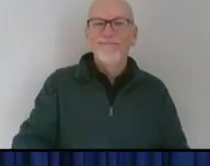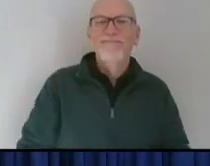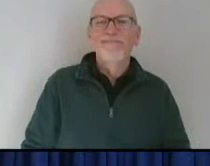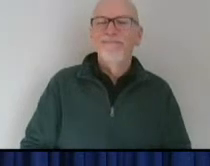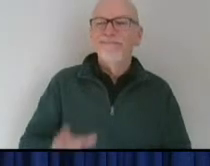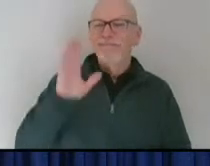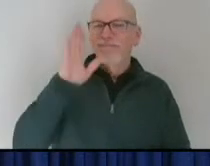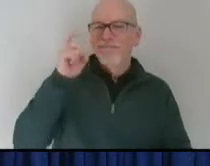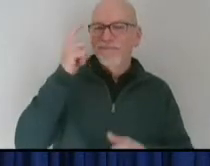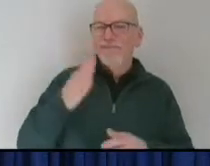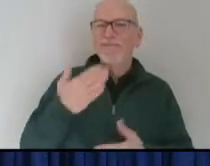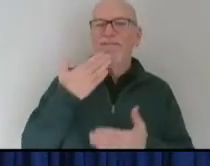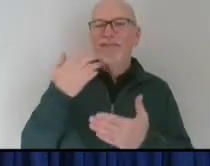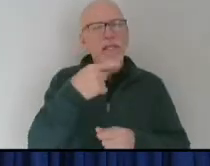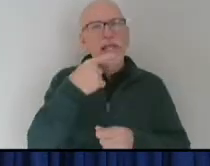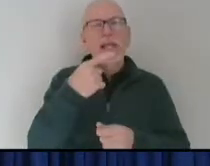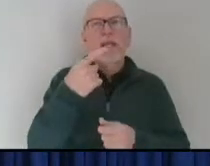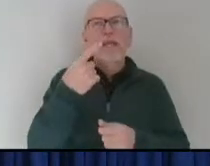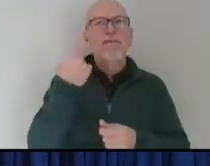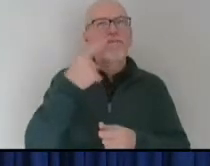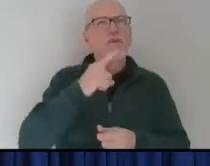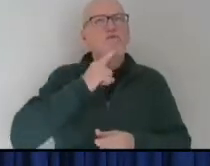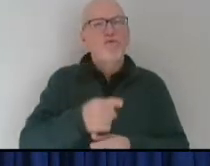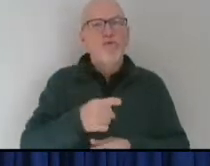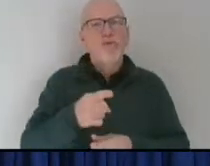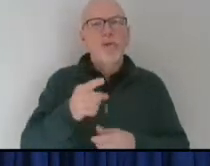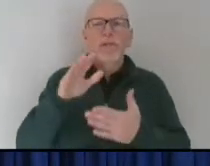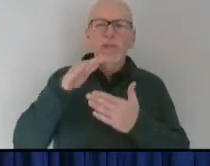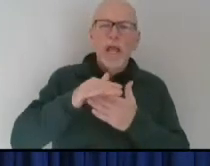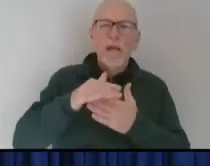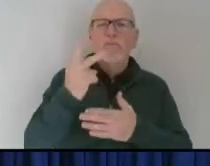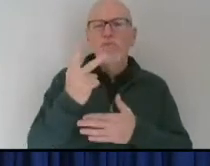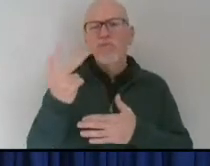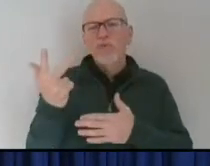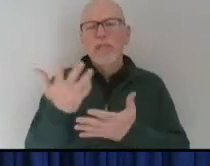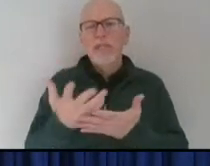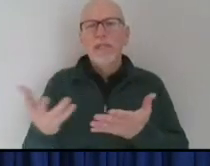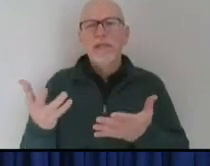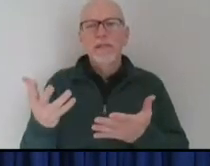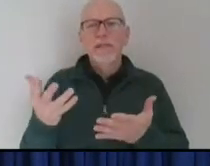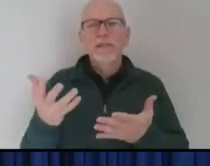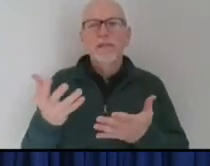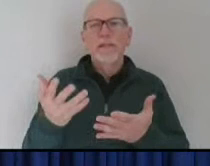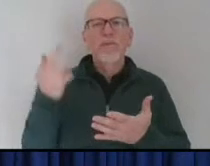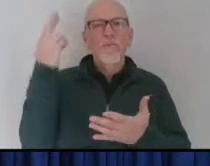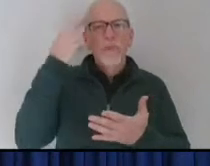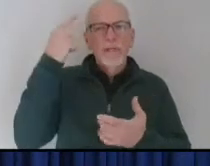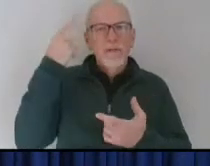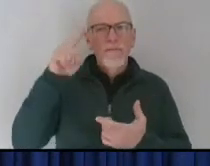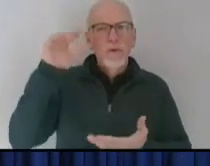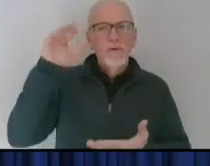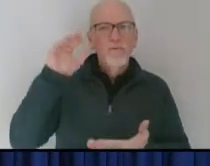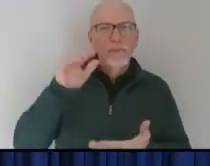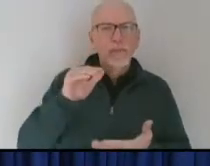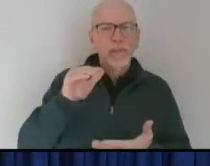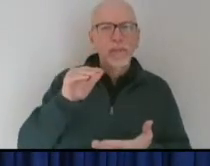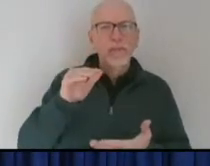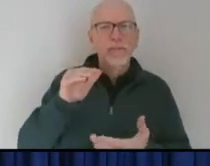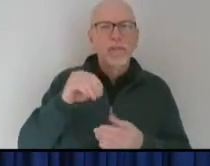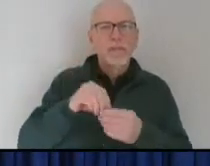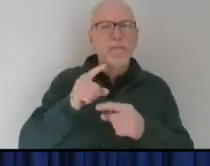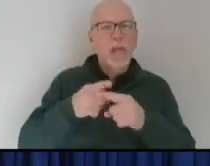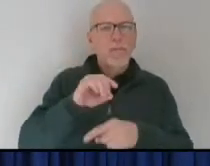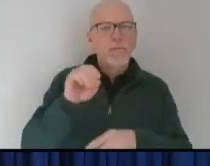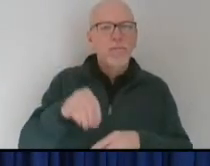Good afternoon, Governor. Thanks for talking about the top 2 or 3 factors, reason for the decrease in positivity